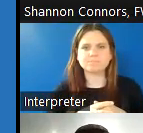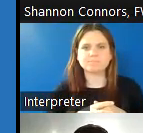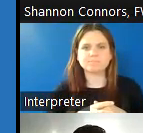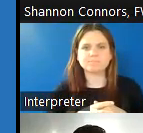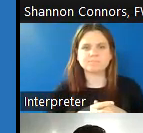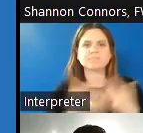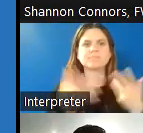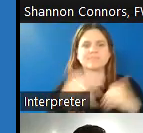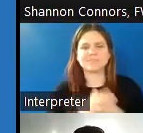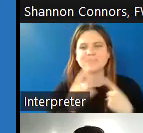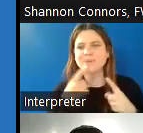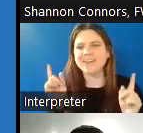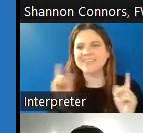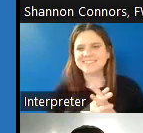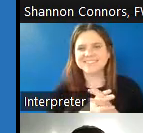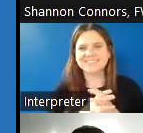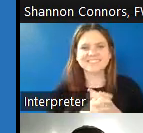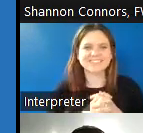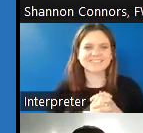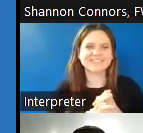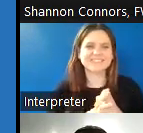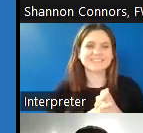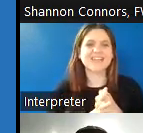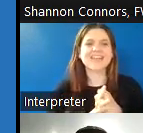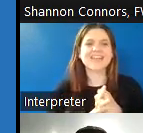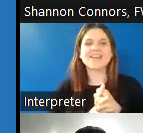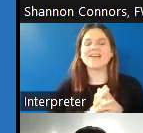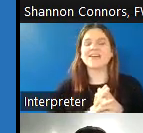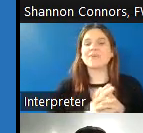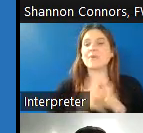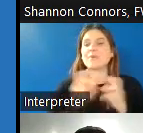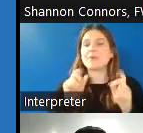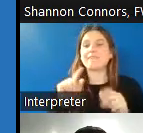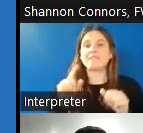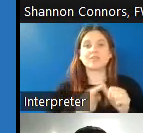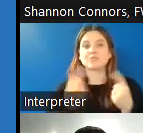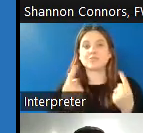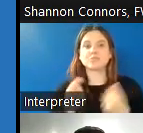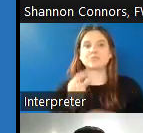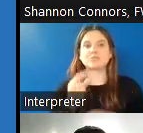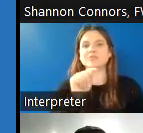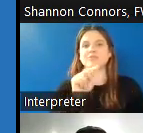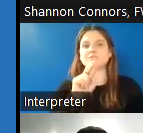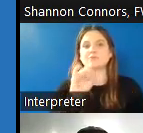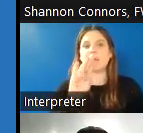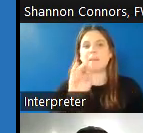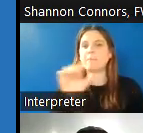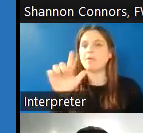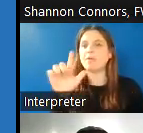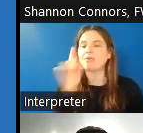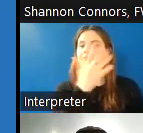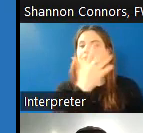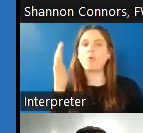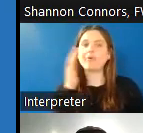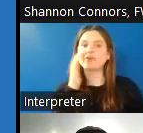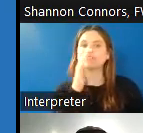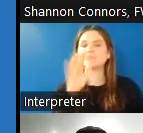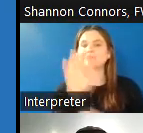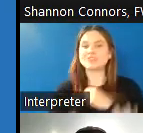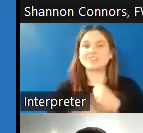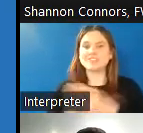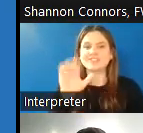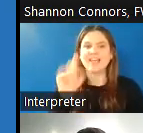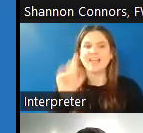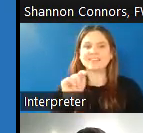there we go. So, I mean, the first thing is, what is the Tribal Forest Protection Act? And it was created by Congress in 2004. It came